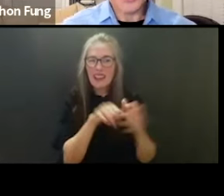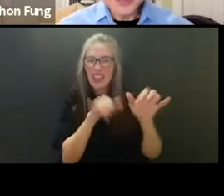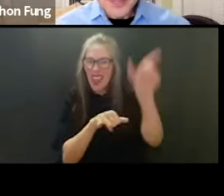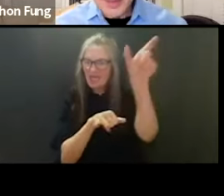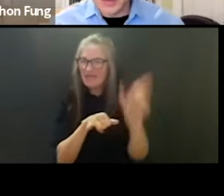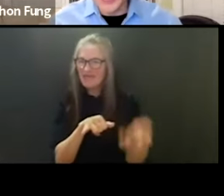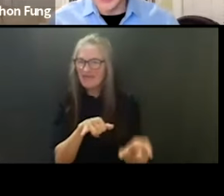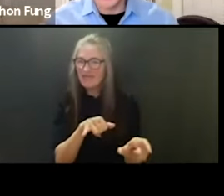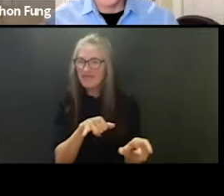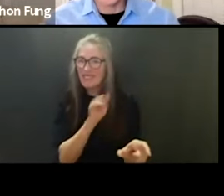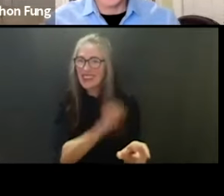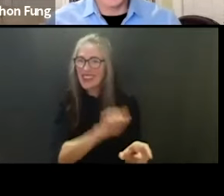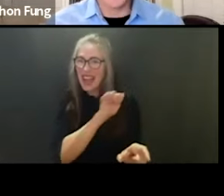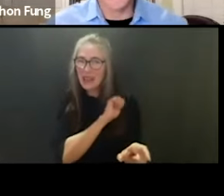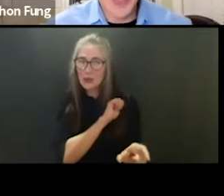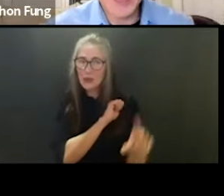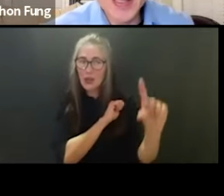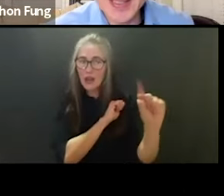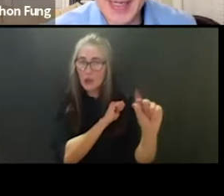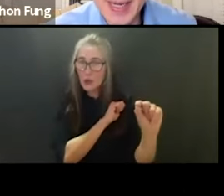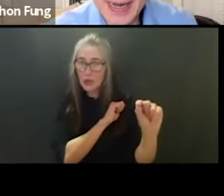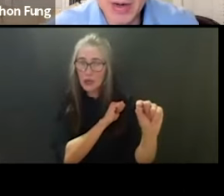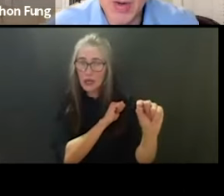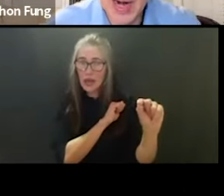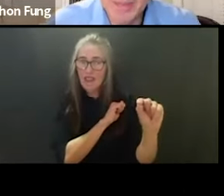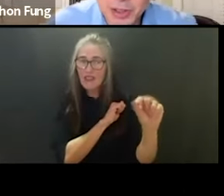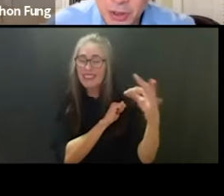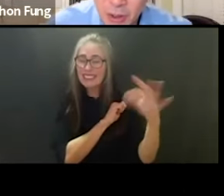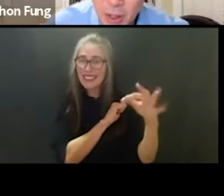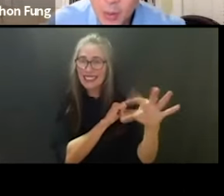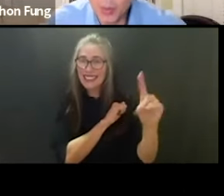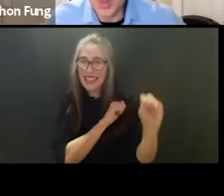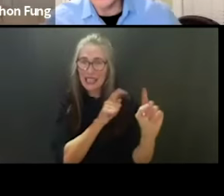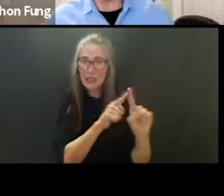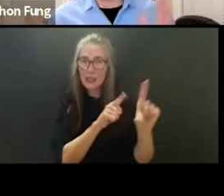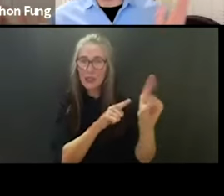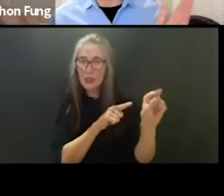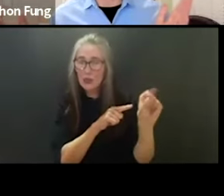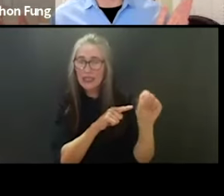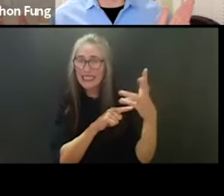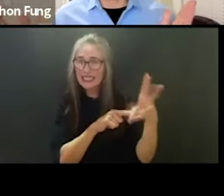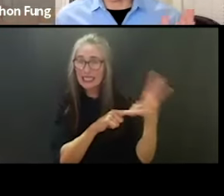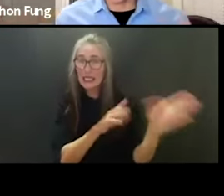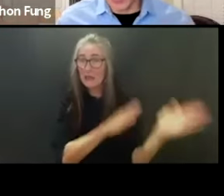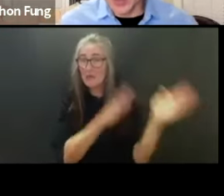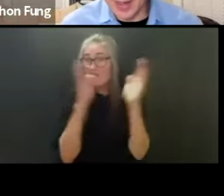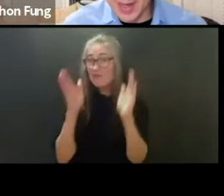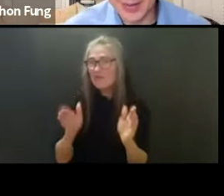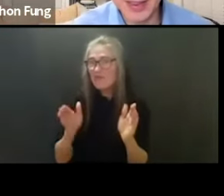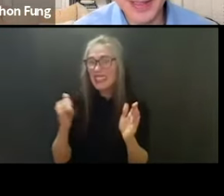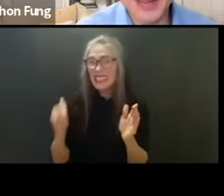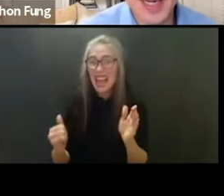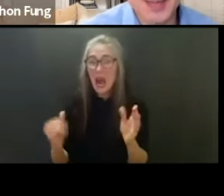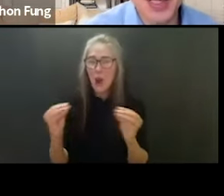slide. Okay. So if that is a narrow aperture, what is a wide aperture? How